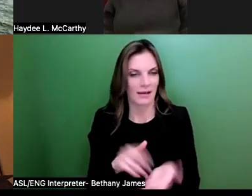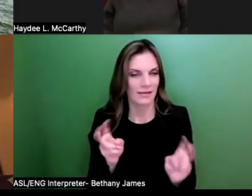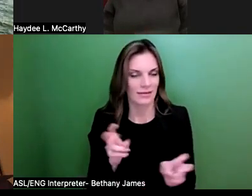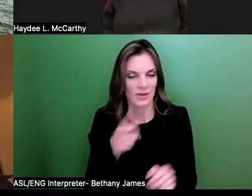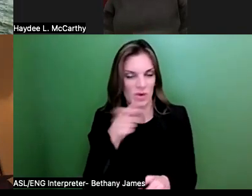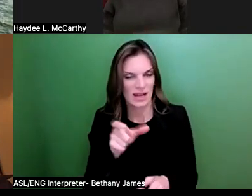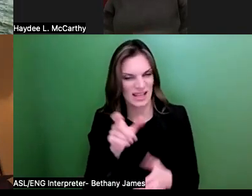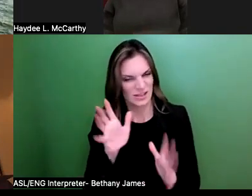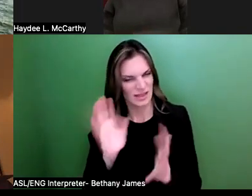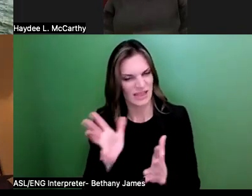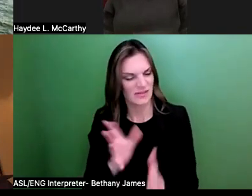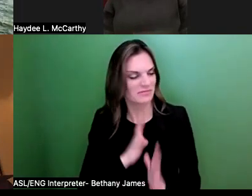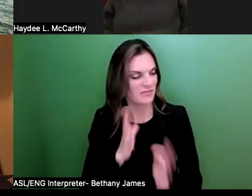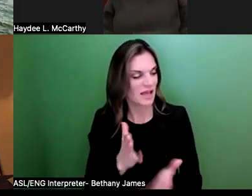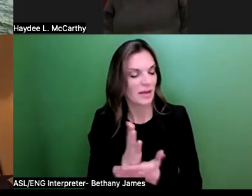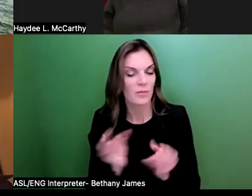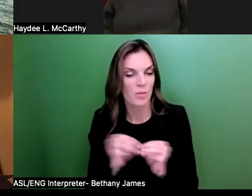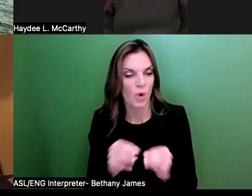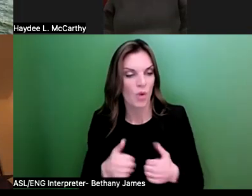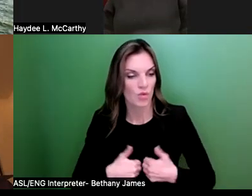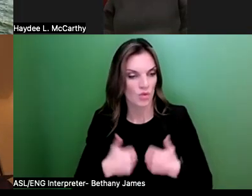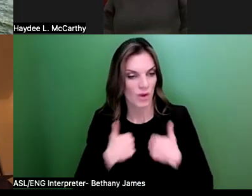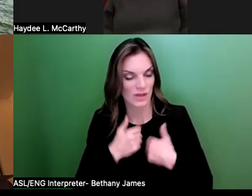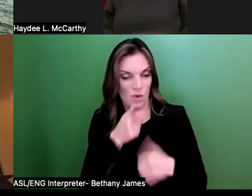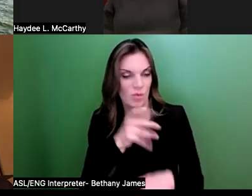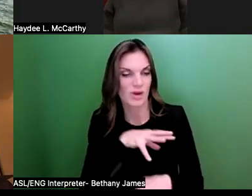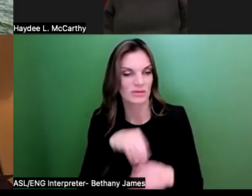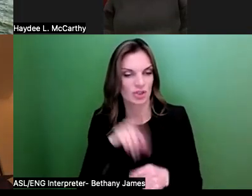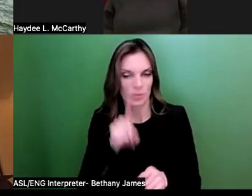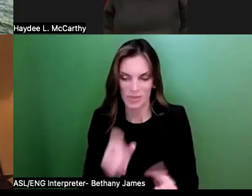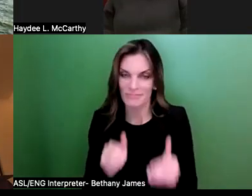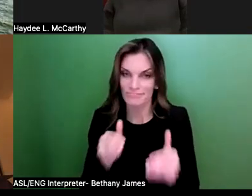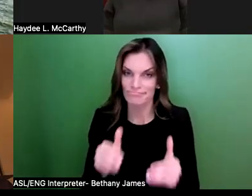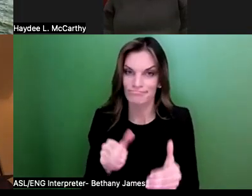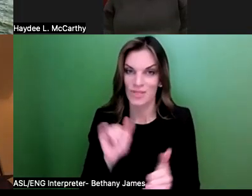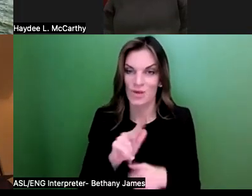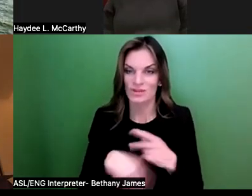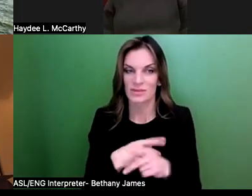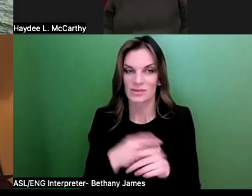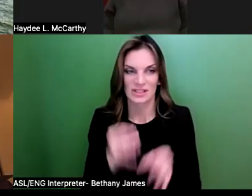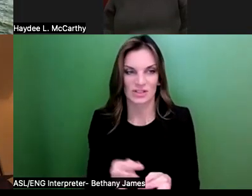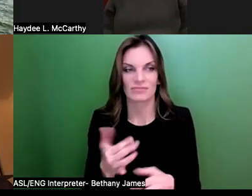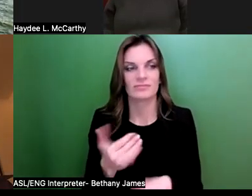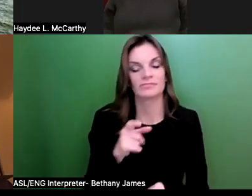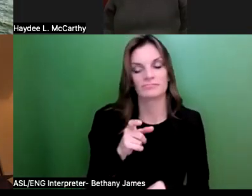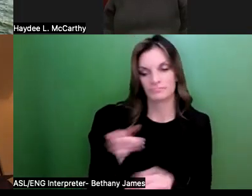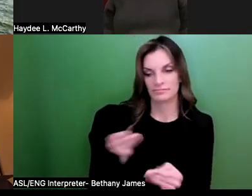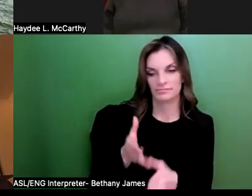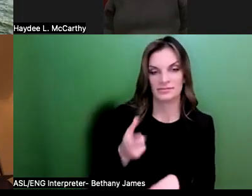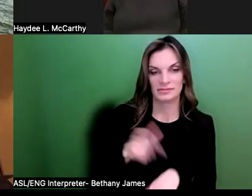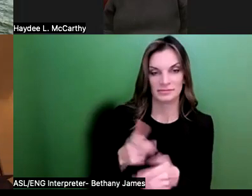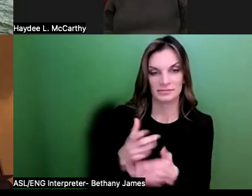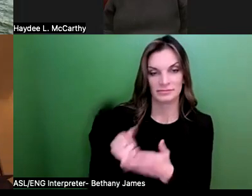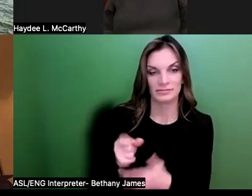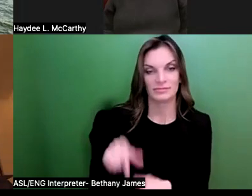to be changed, and more resident participation should be involved in those types of decisions as well. That is time. I'm sorry, just